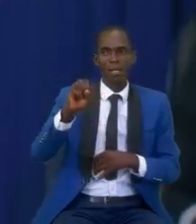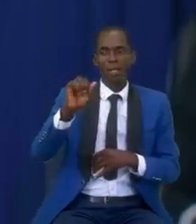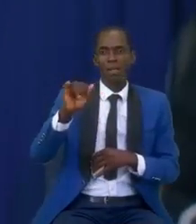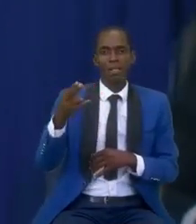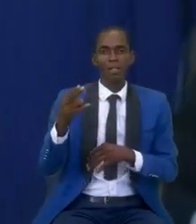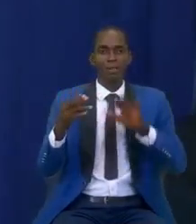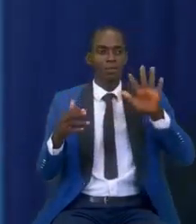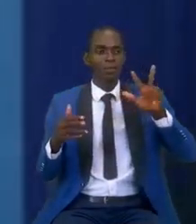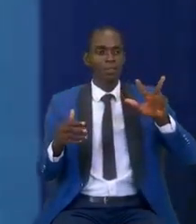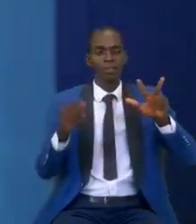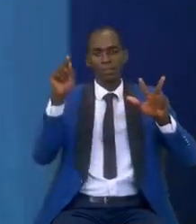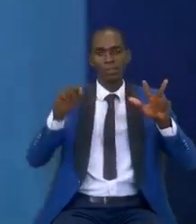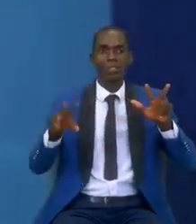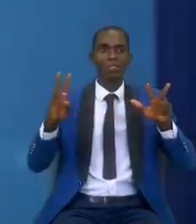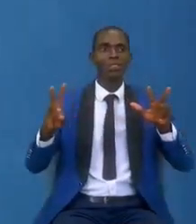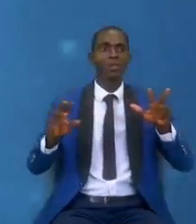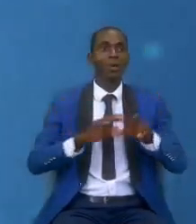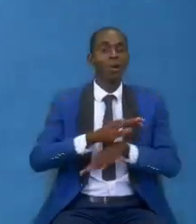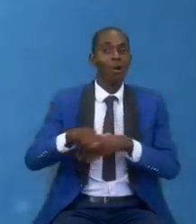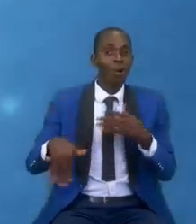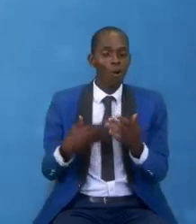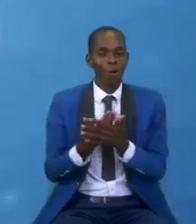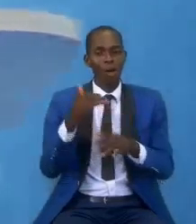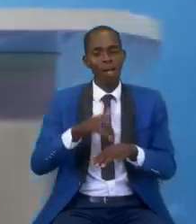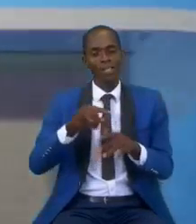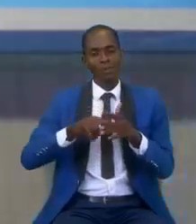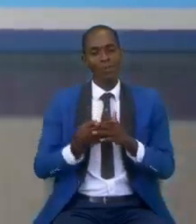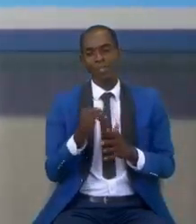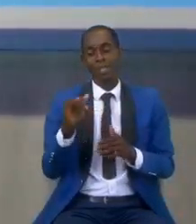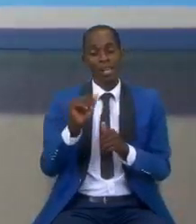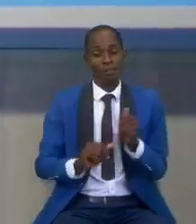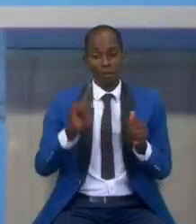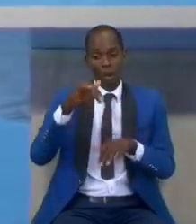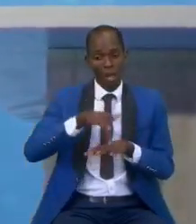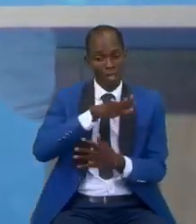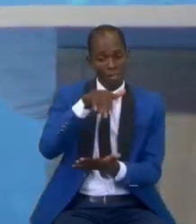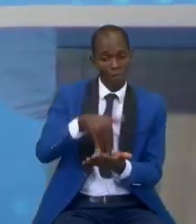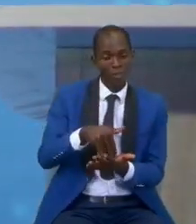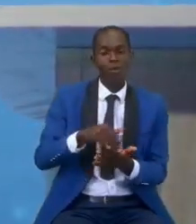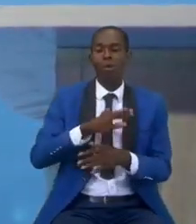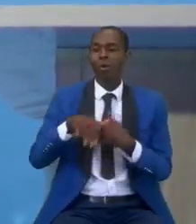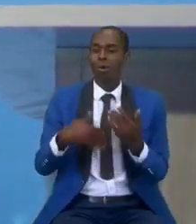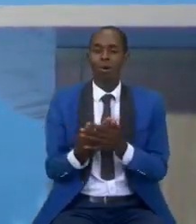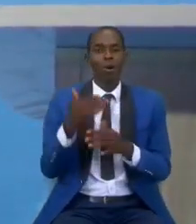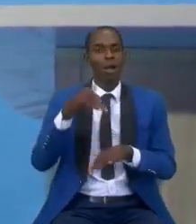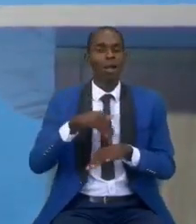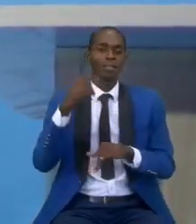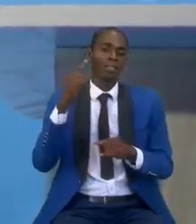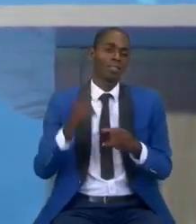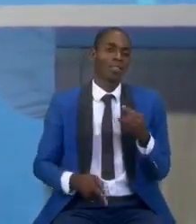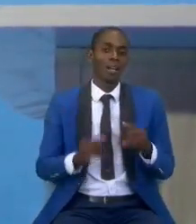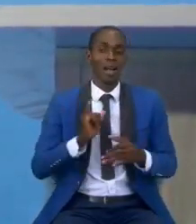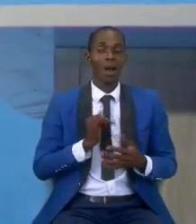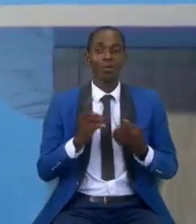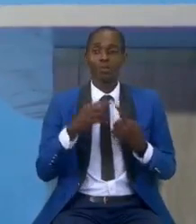middle, all at the end. I come to tell you tonight that the wonder of salvation, the wonder